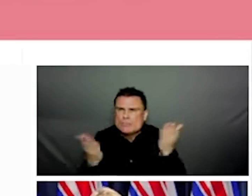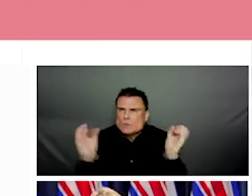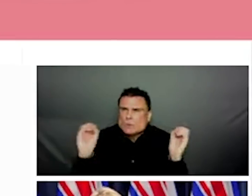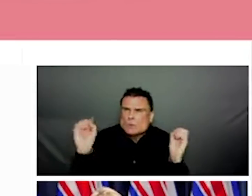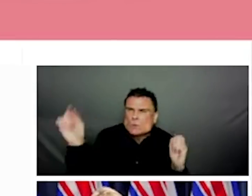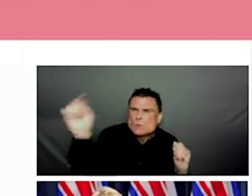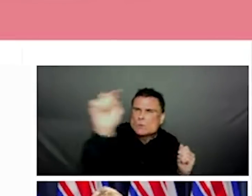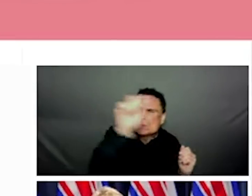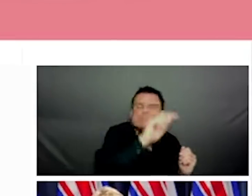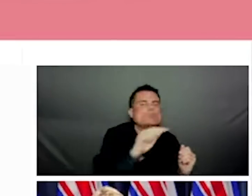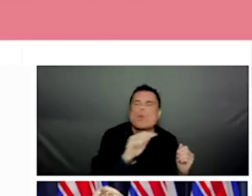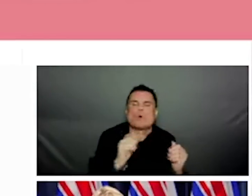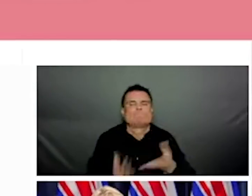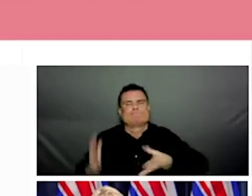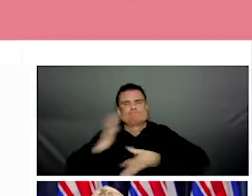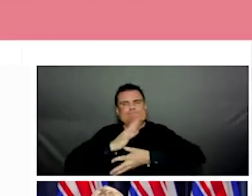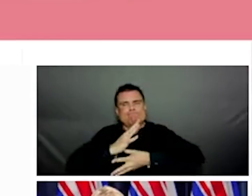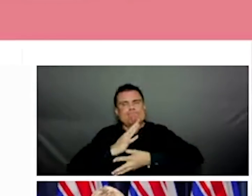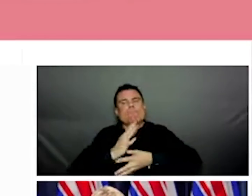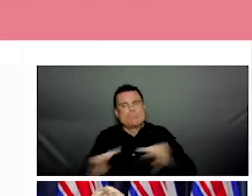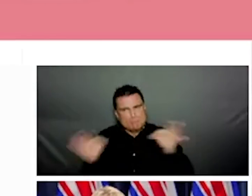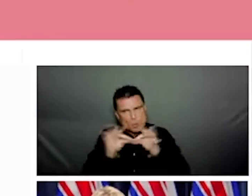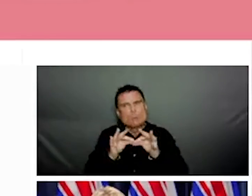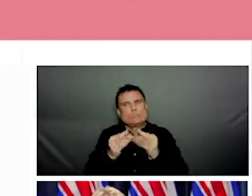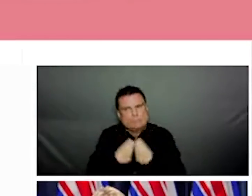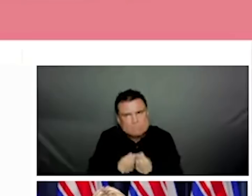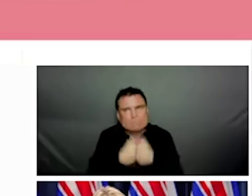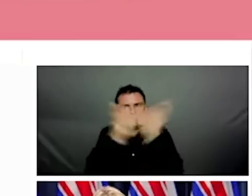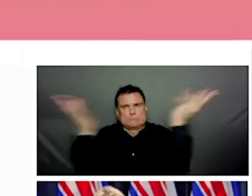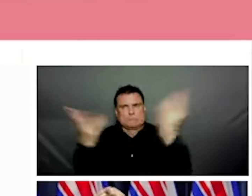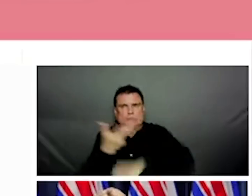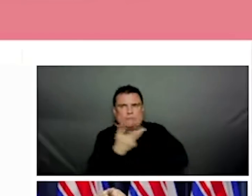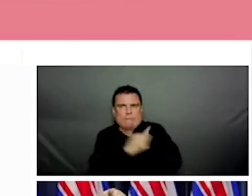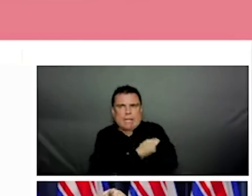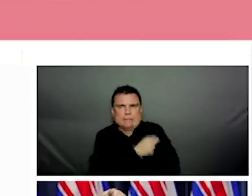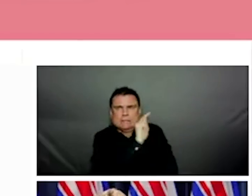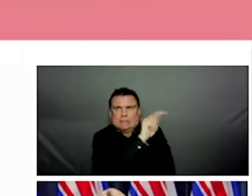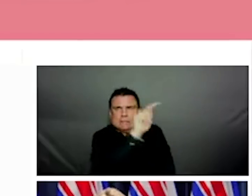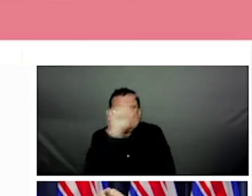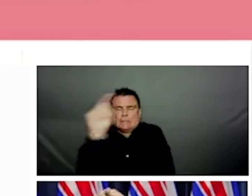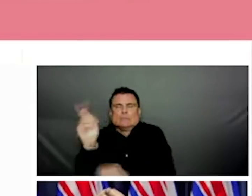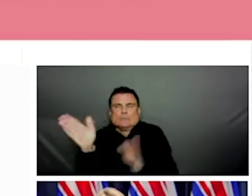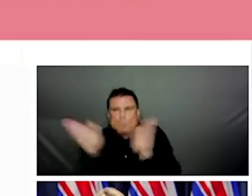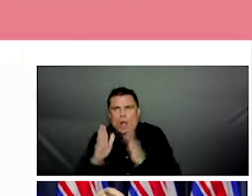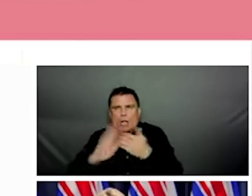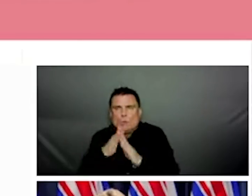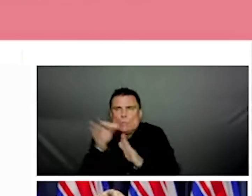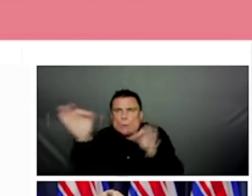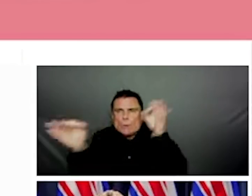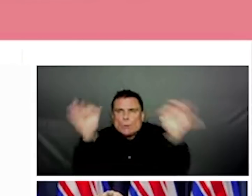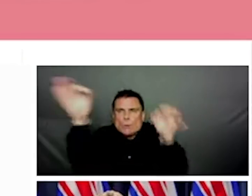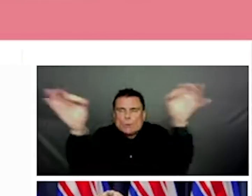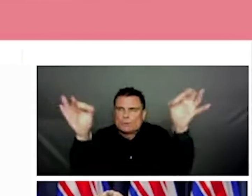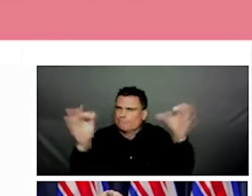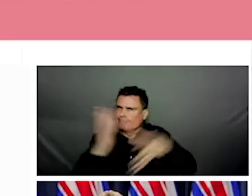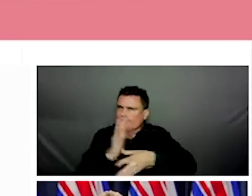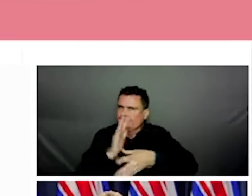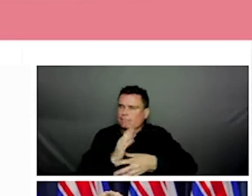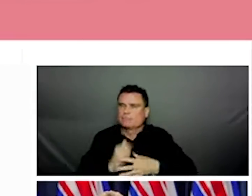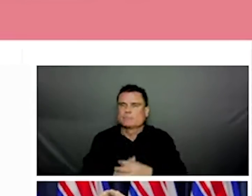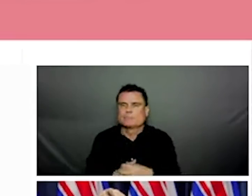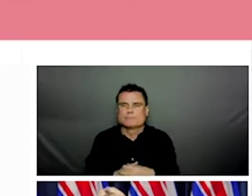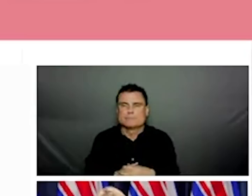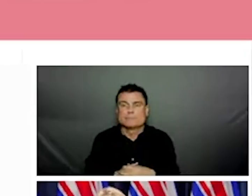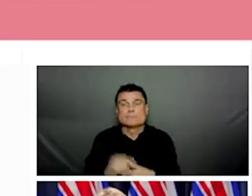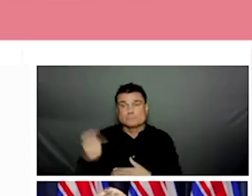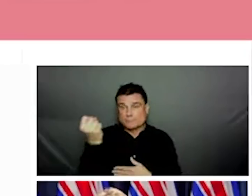Fraser Health, where they have the capacity to transport the Pfizer vaccine in the urban area in the higher amounts. So a lot of